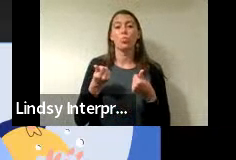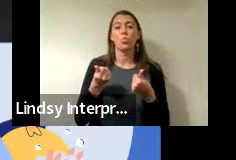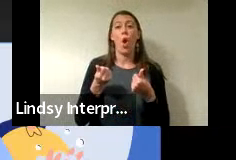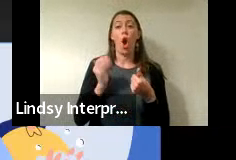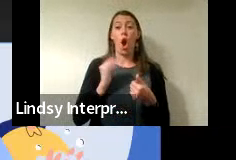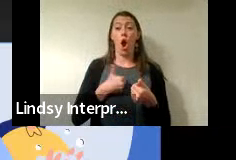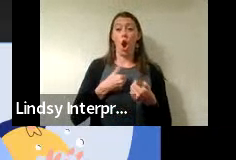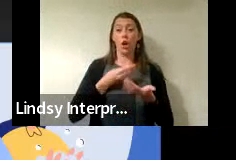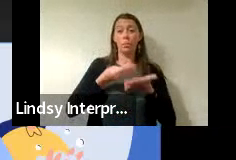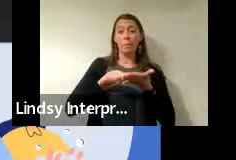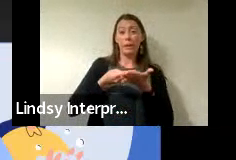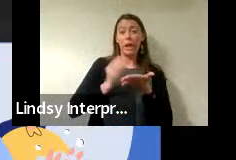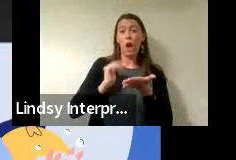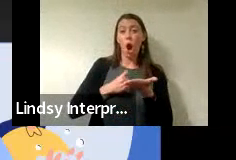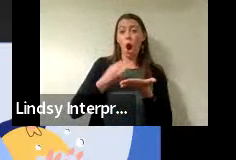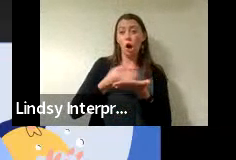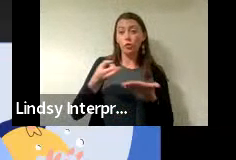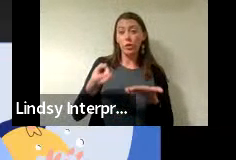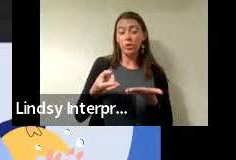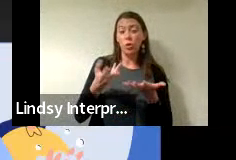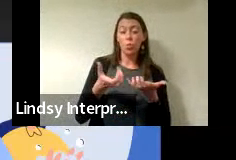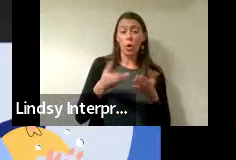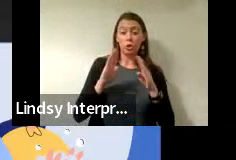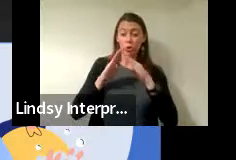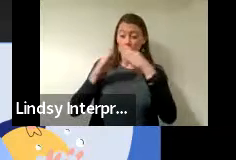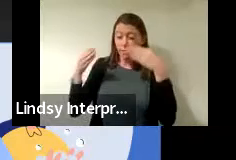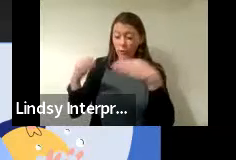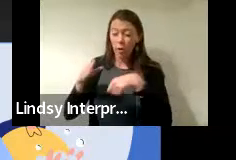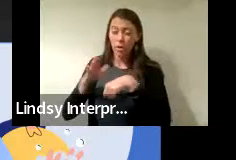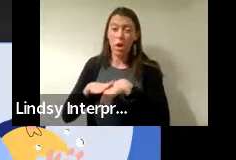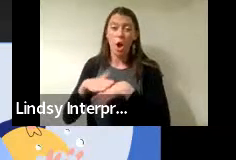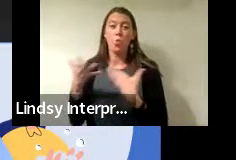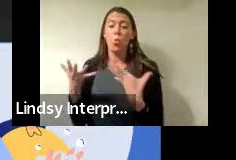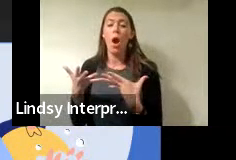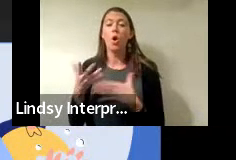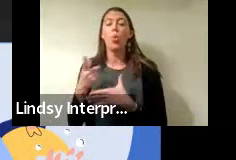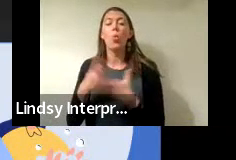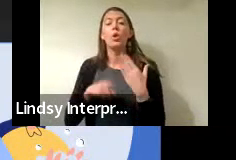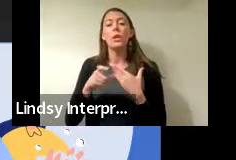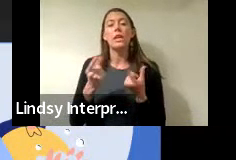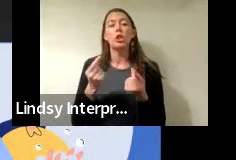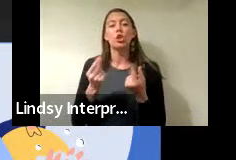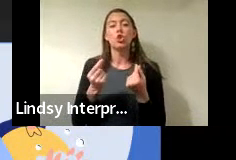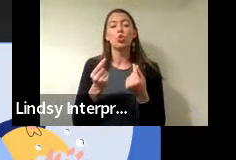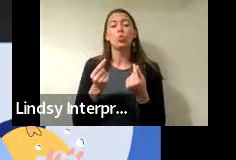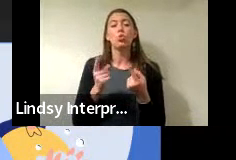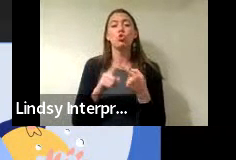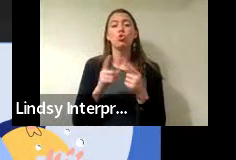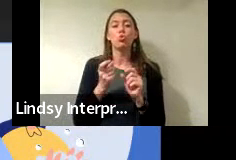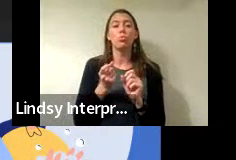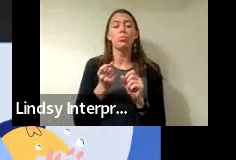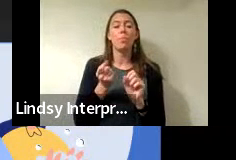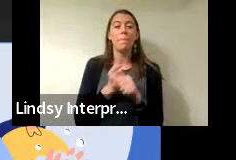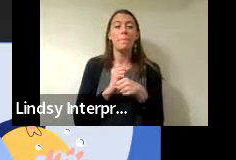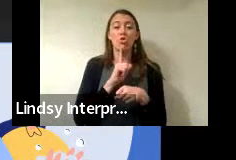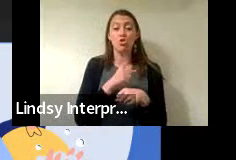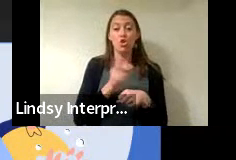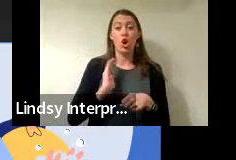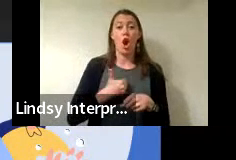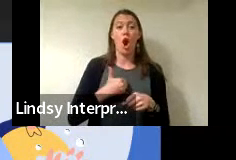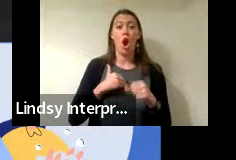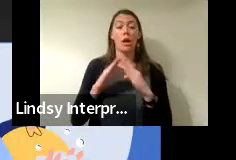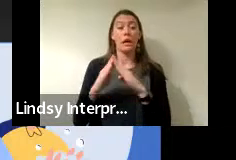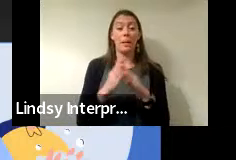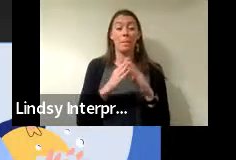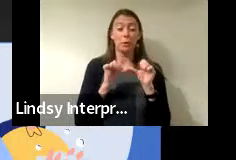resources? What are the capacities that need to be built to continue to maximize the health and